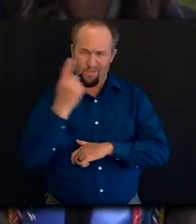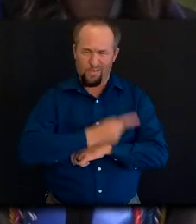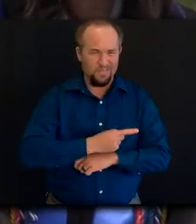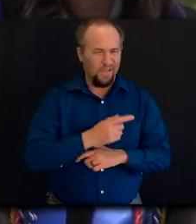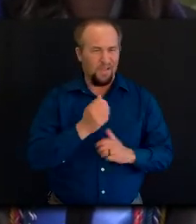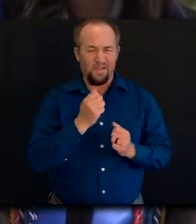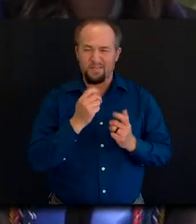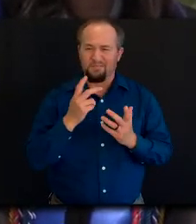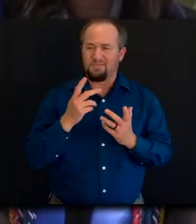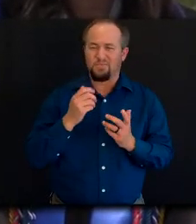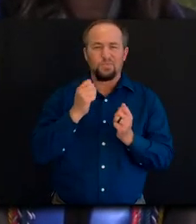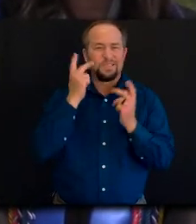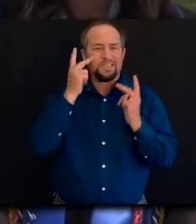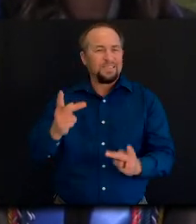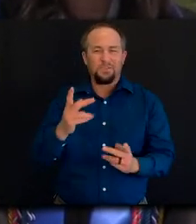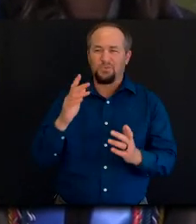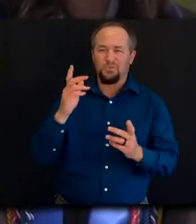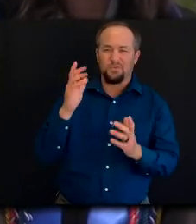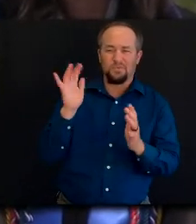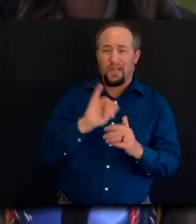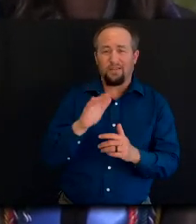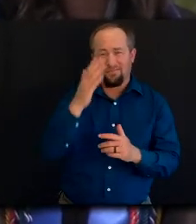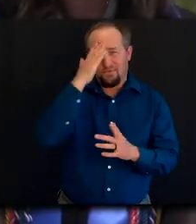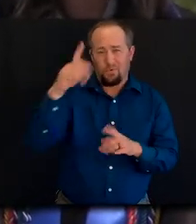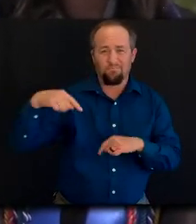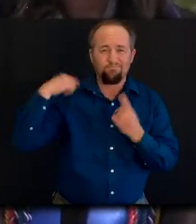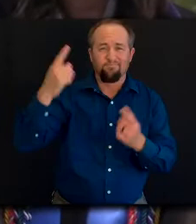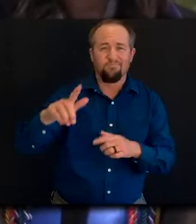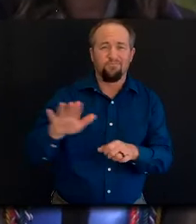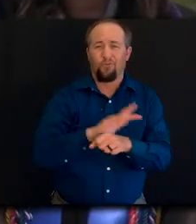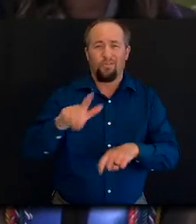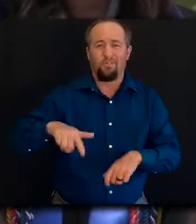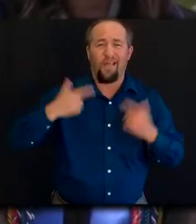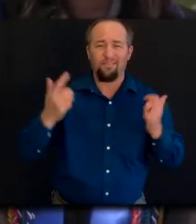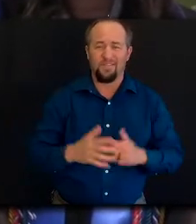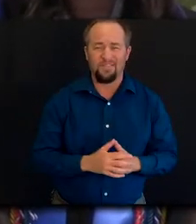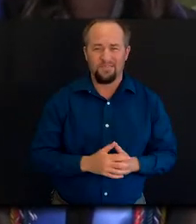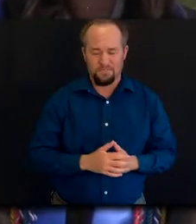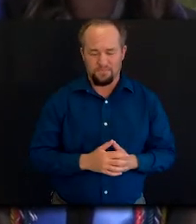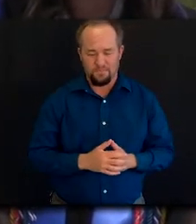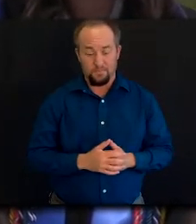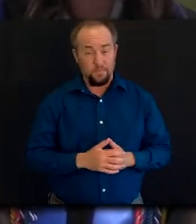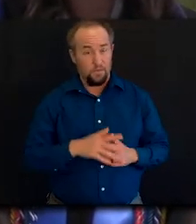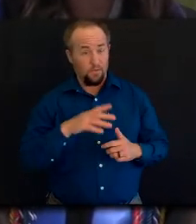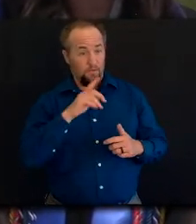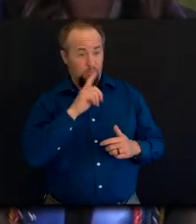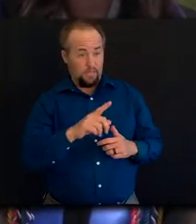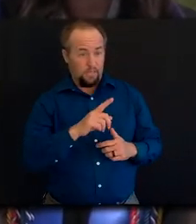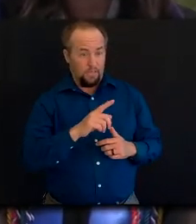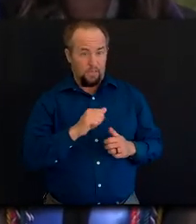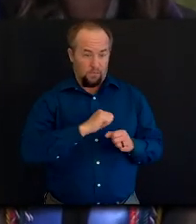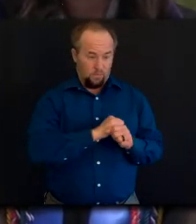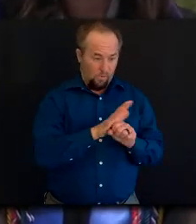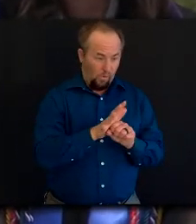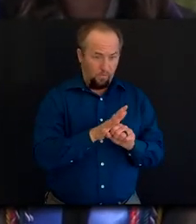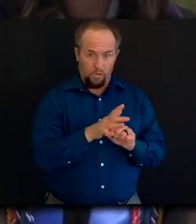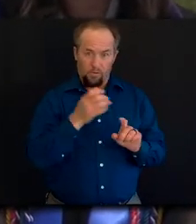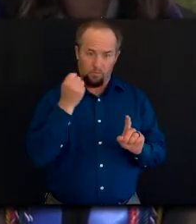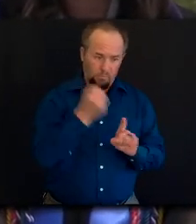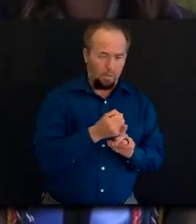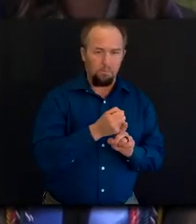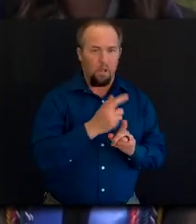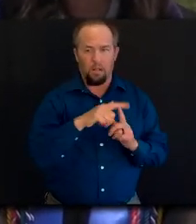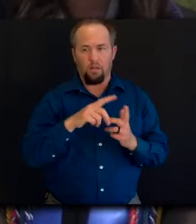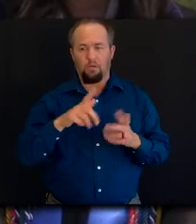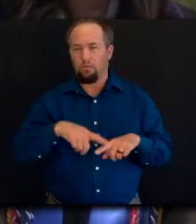your whole lifetime, Miss Debbie. We went into COVID really only having a year to get to know all of those new faces. We